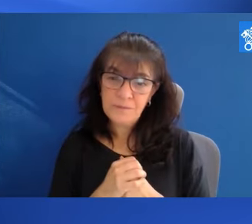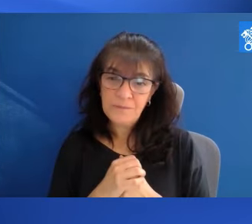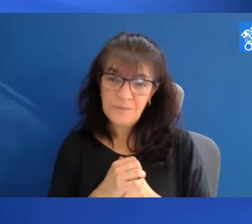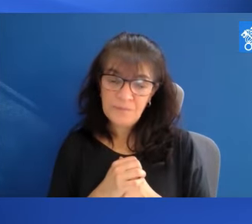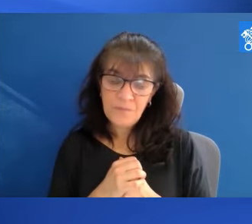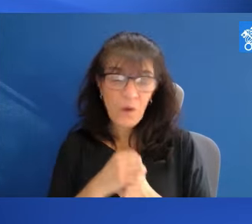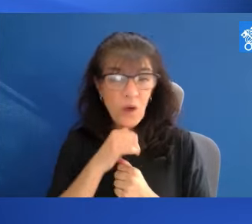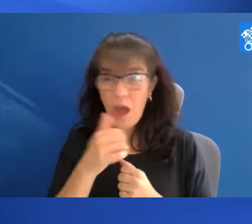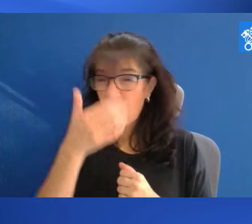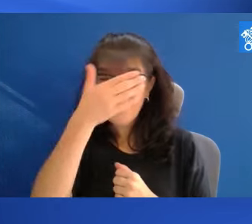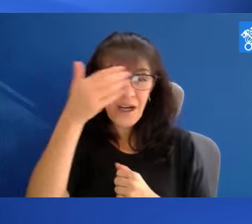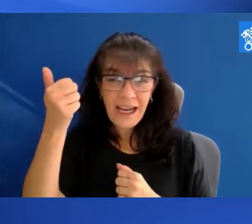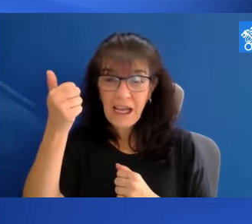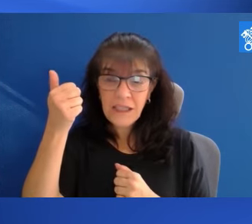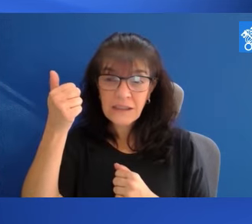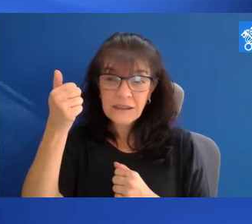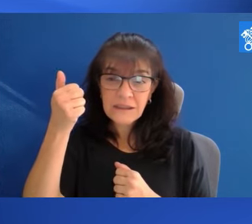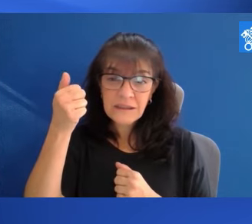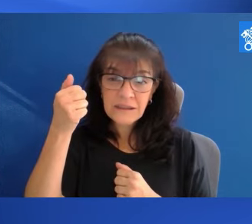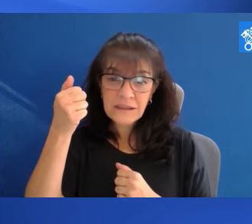Let us not forget